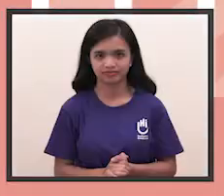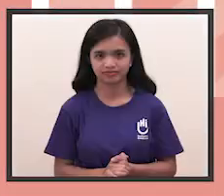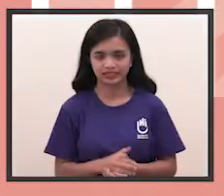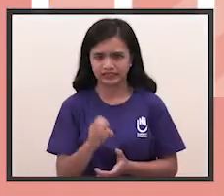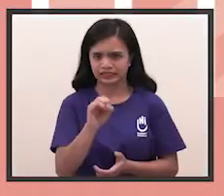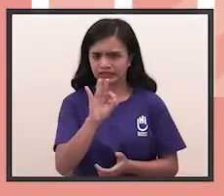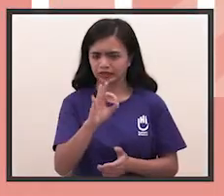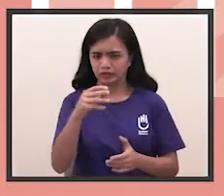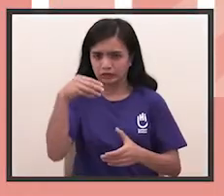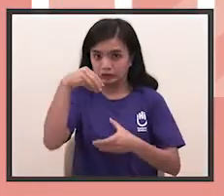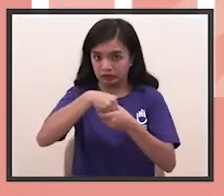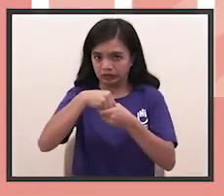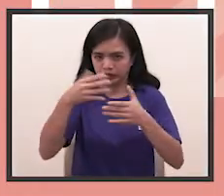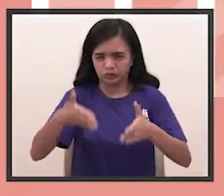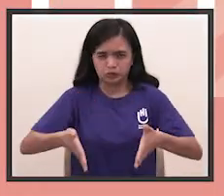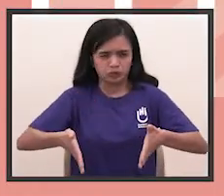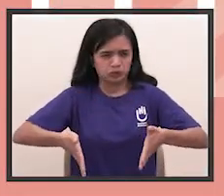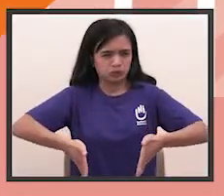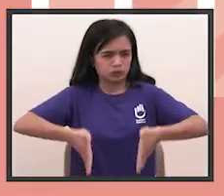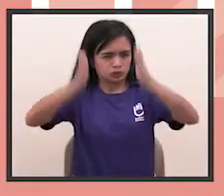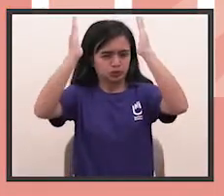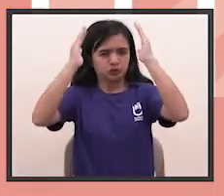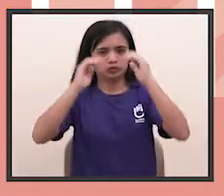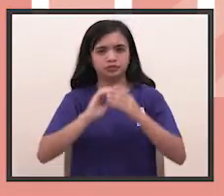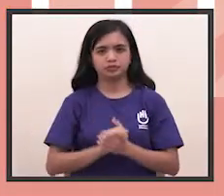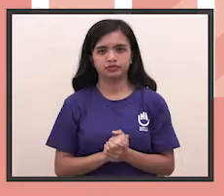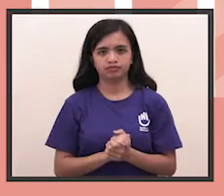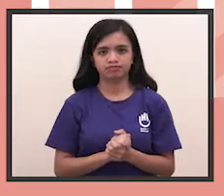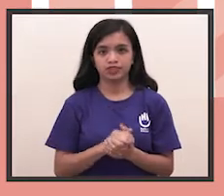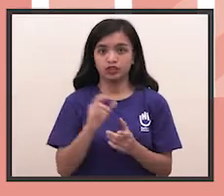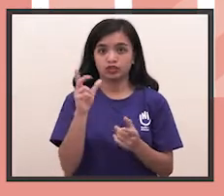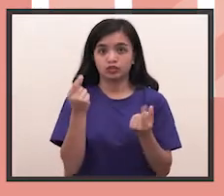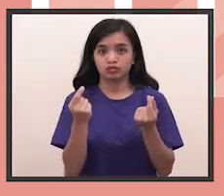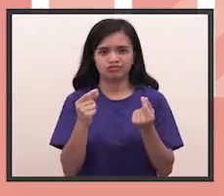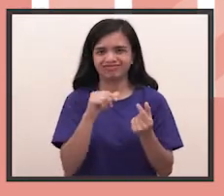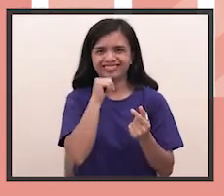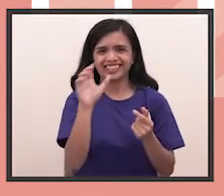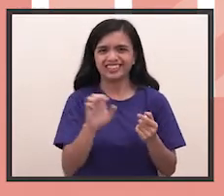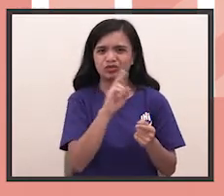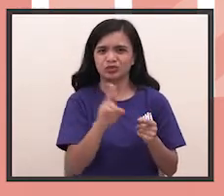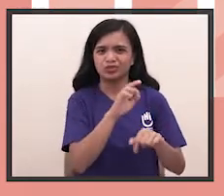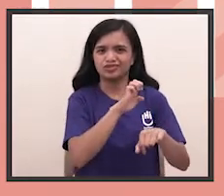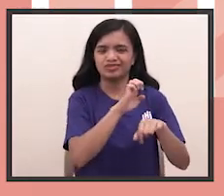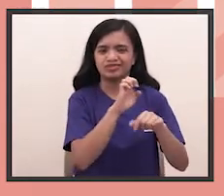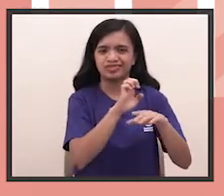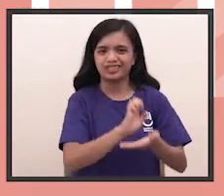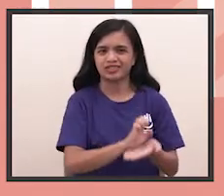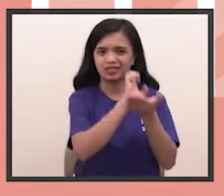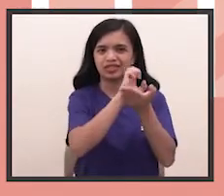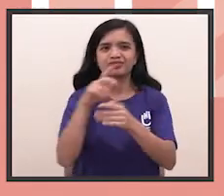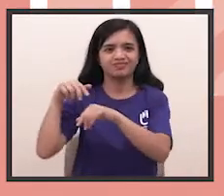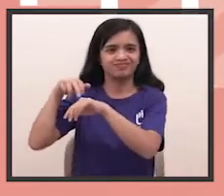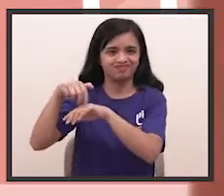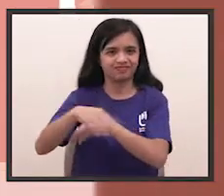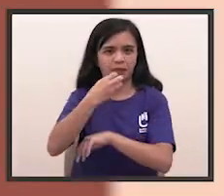If inside a high building, use the stairs instead of the elevators.